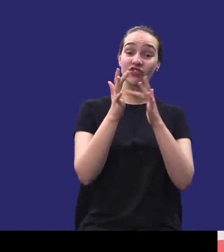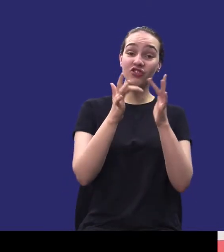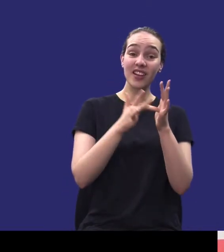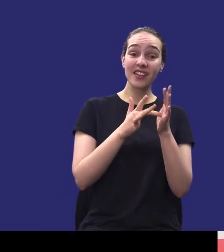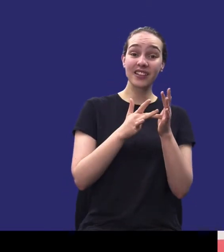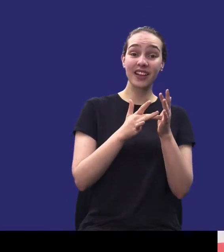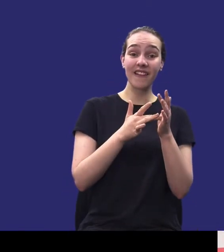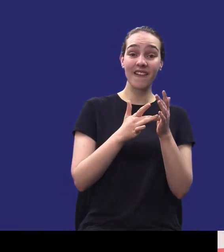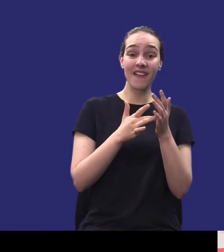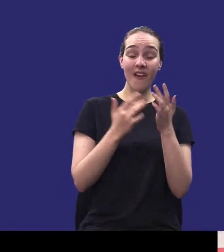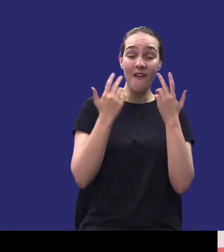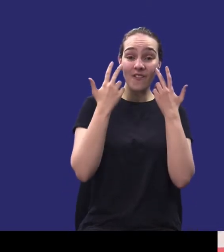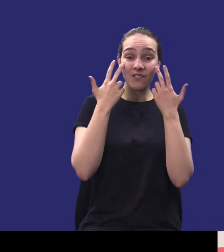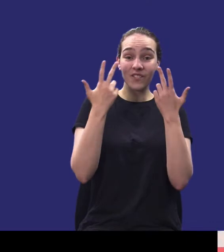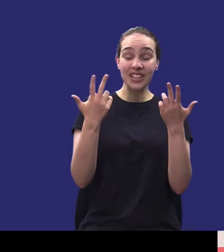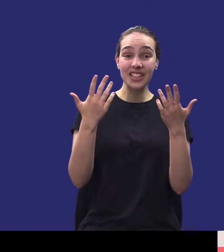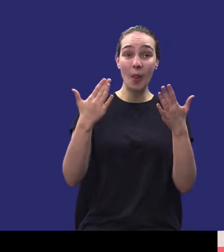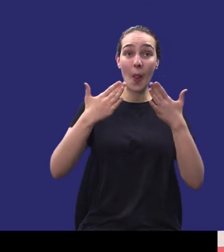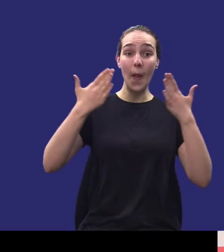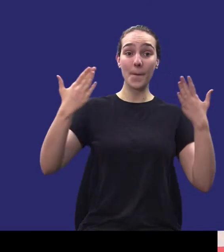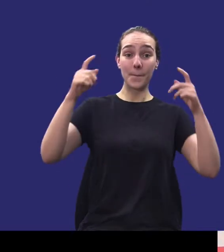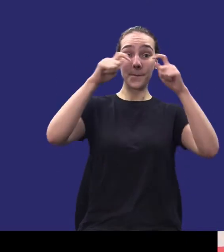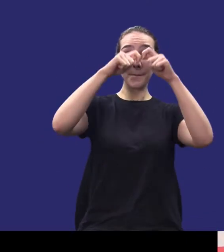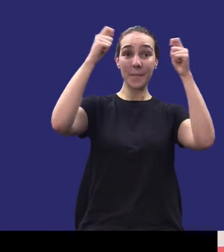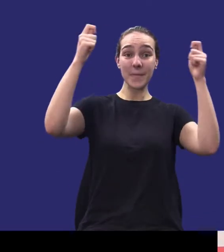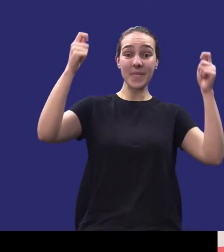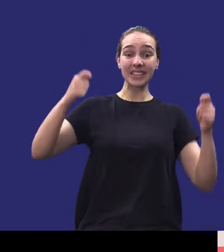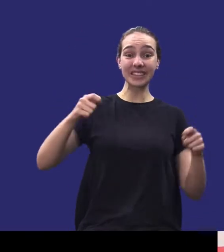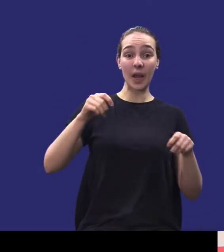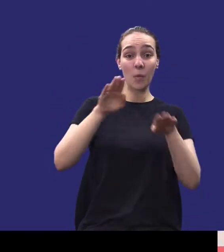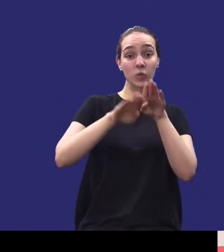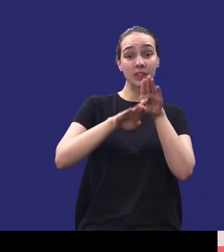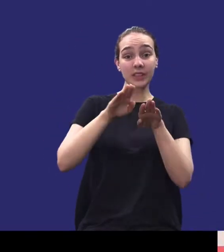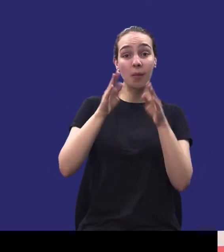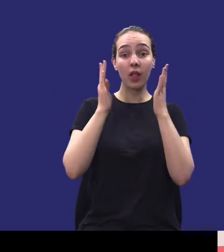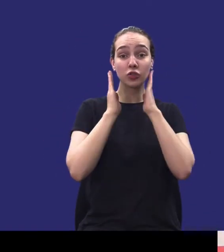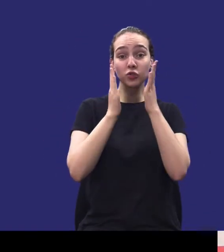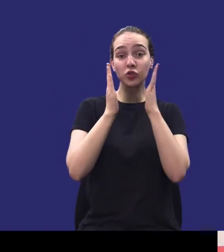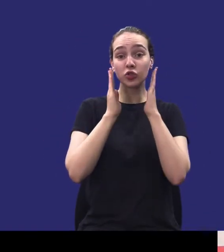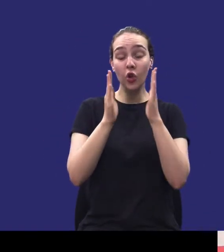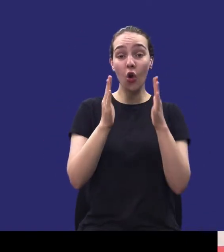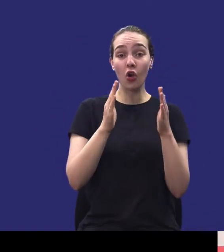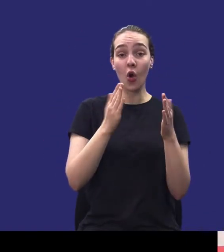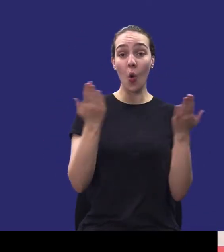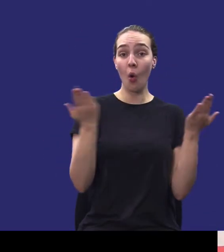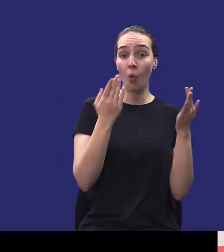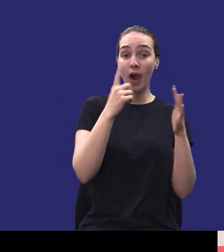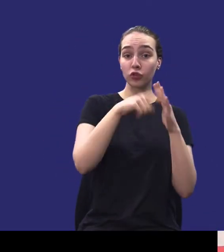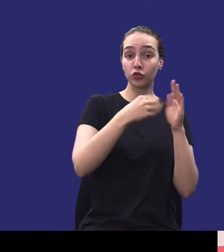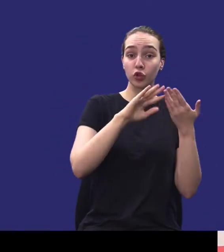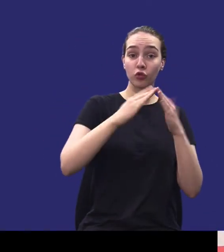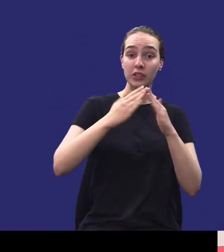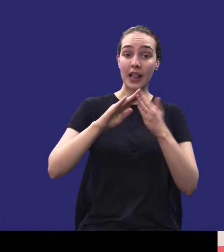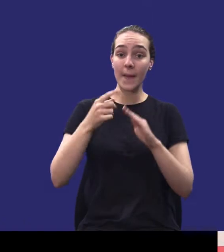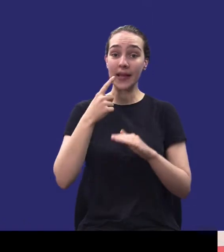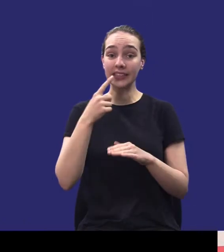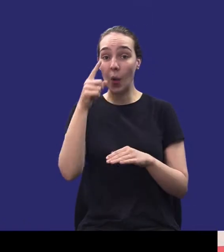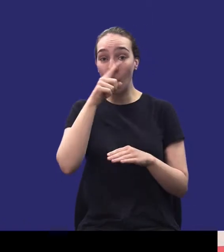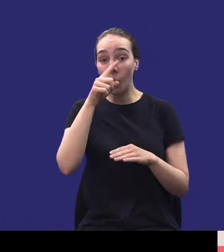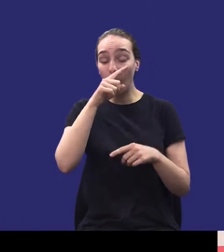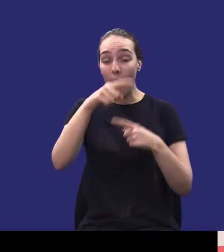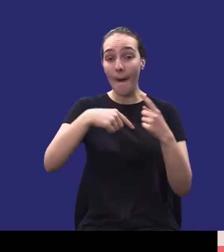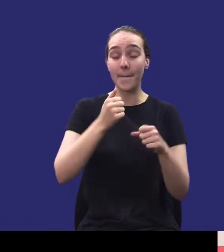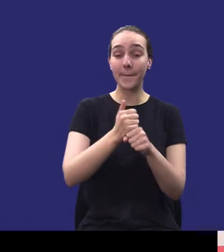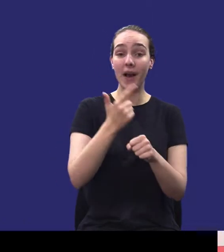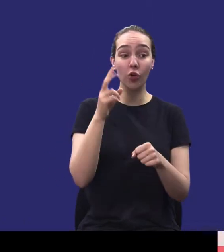Jesus went to the big temple, that's like church, at Jerusalem to tell people about God. He saw